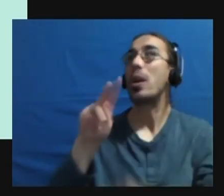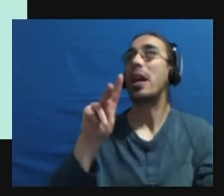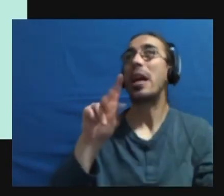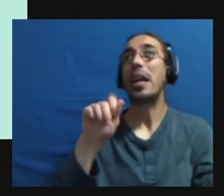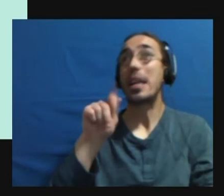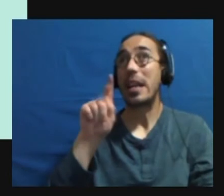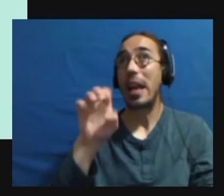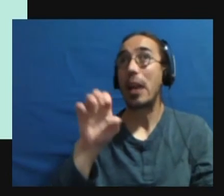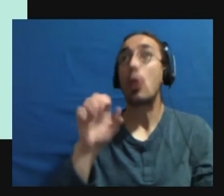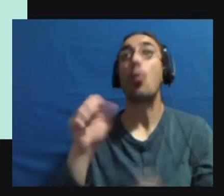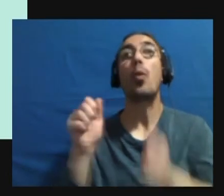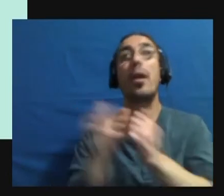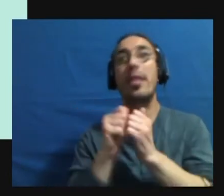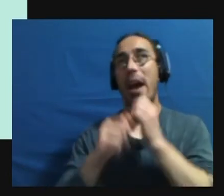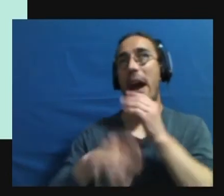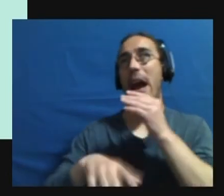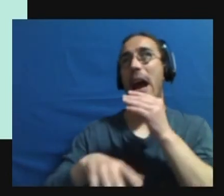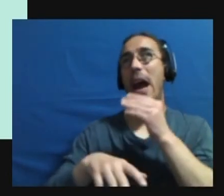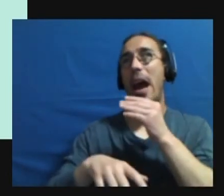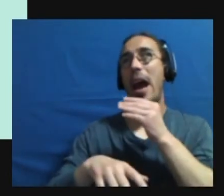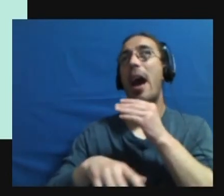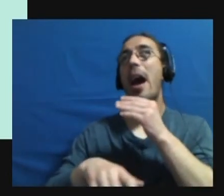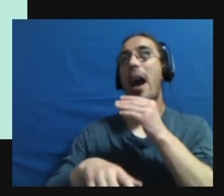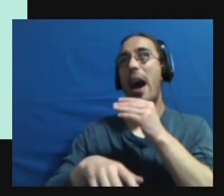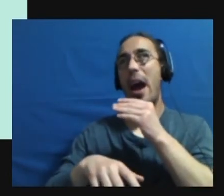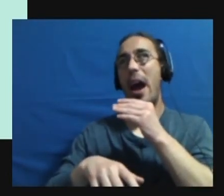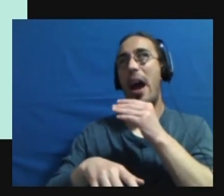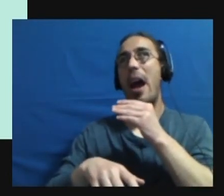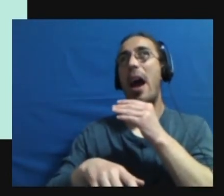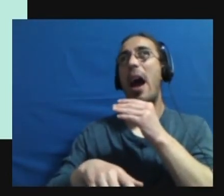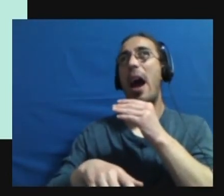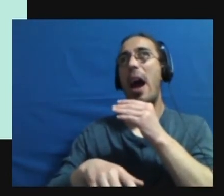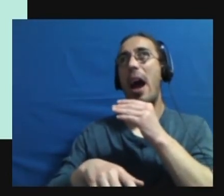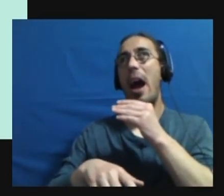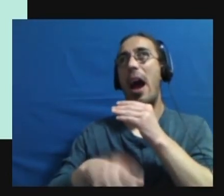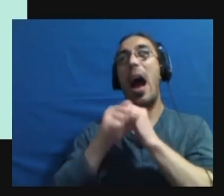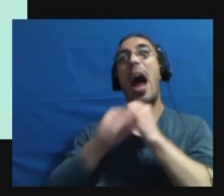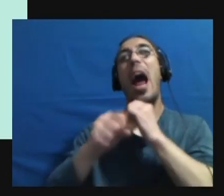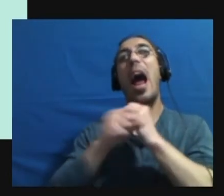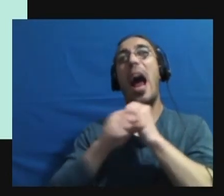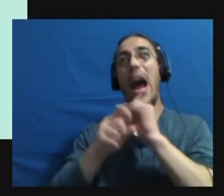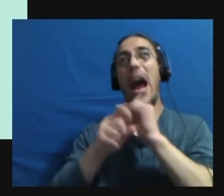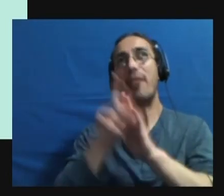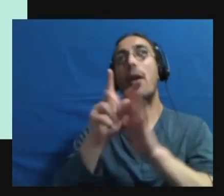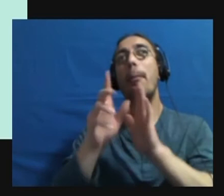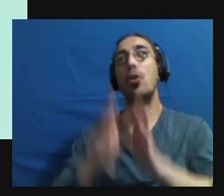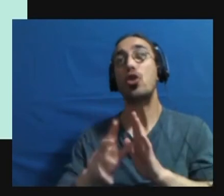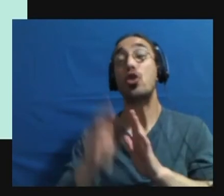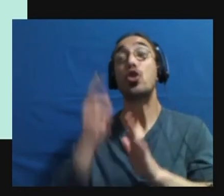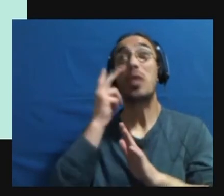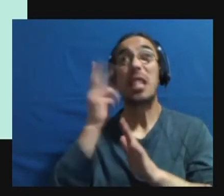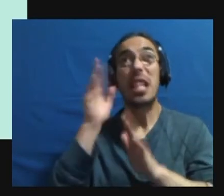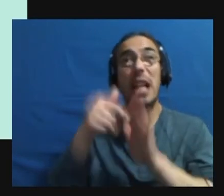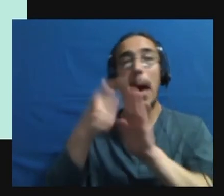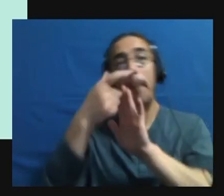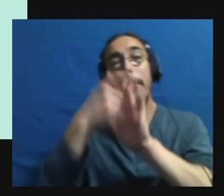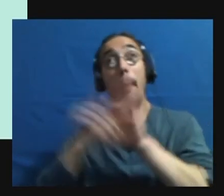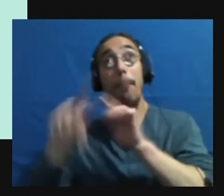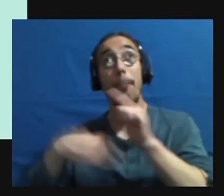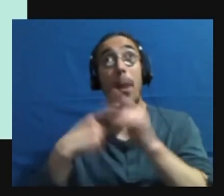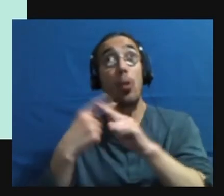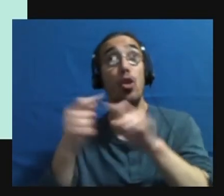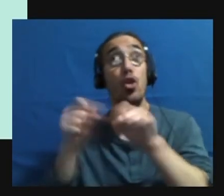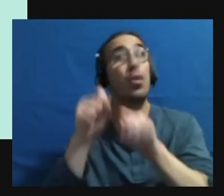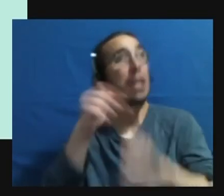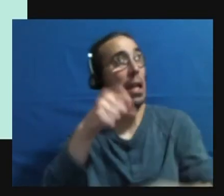developers? Yeah. I mean, did you see what I told her about the shoes and what she said? Did you get to read that exchange? I did.